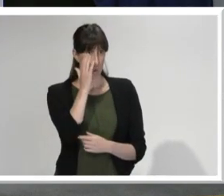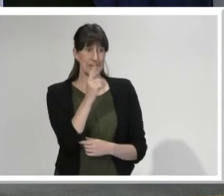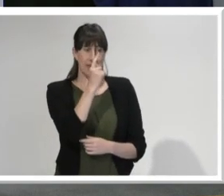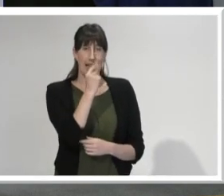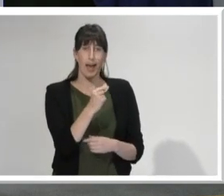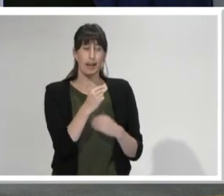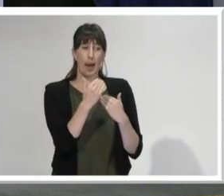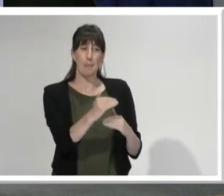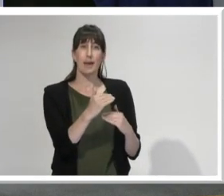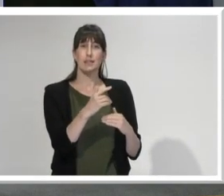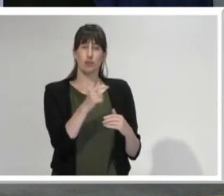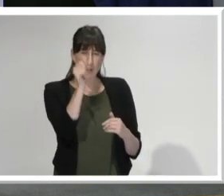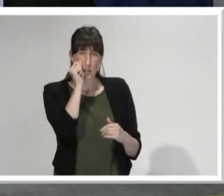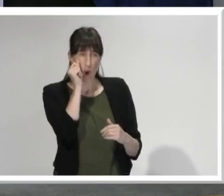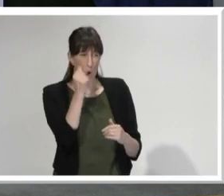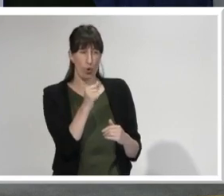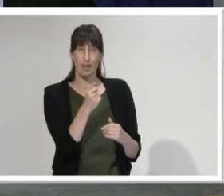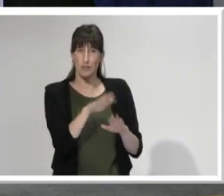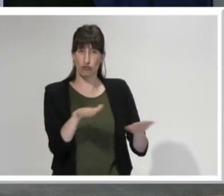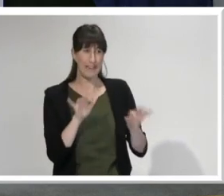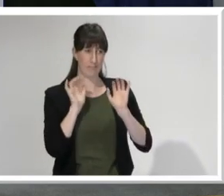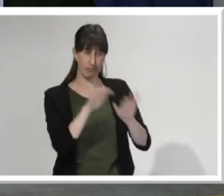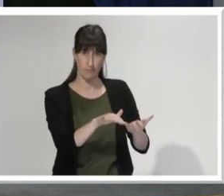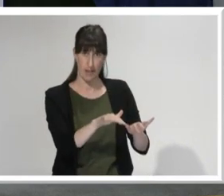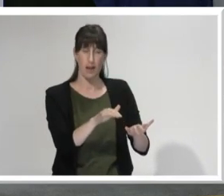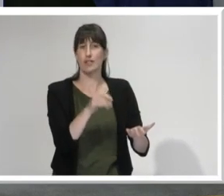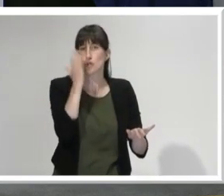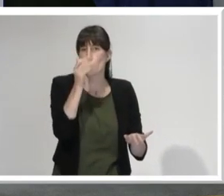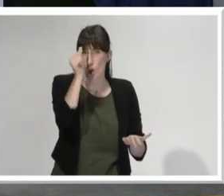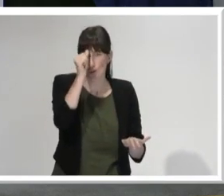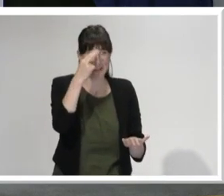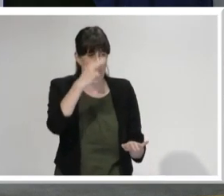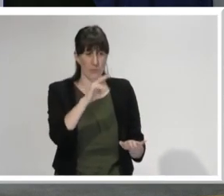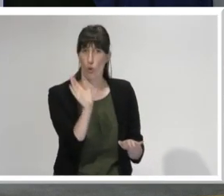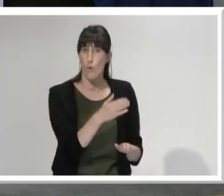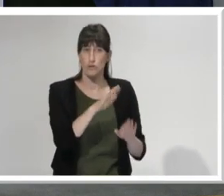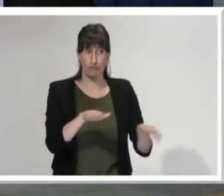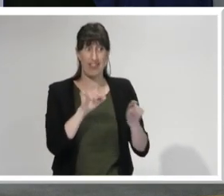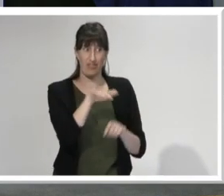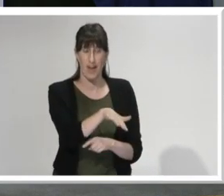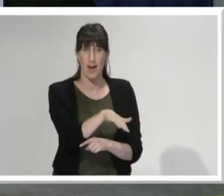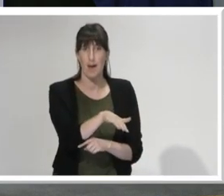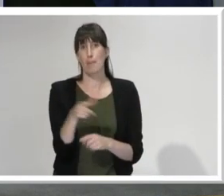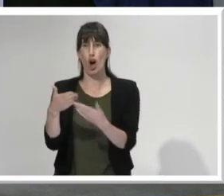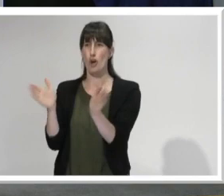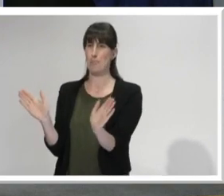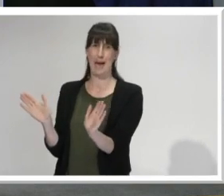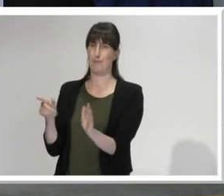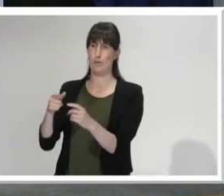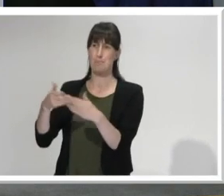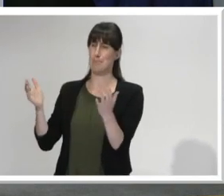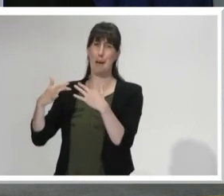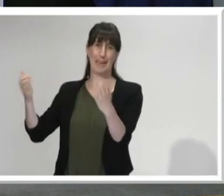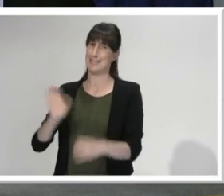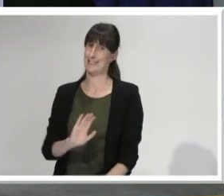regimes already. When it comes to public play equipment, I personally know how hard this is. You try